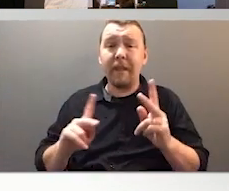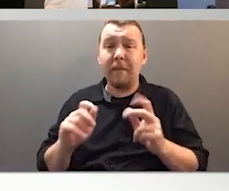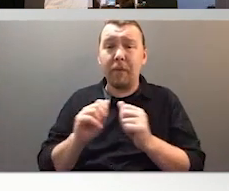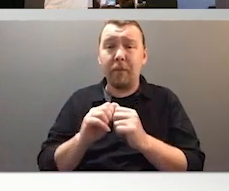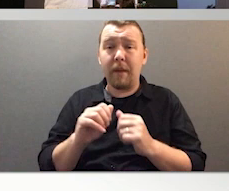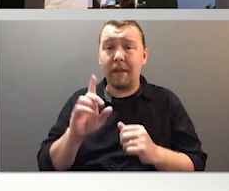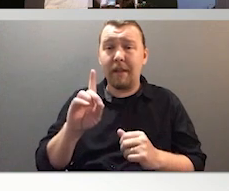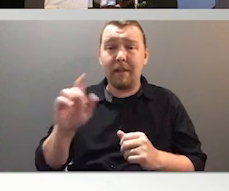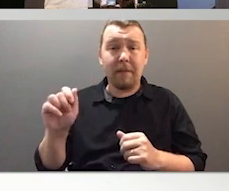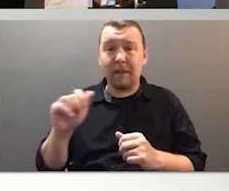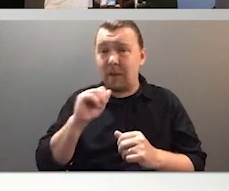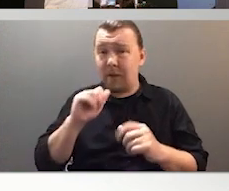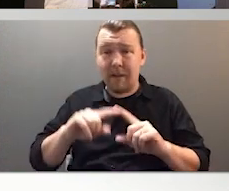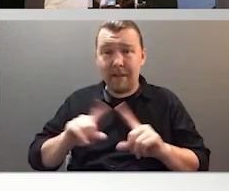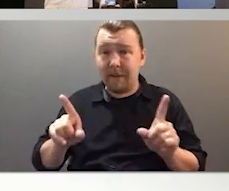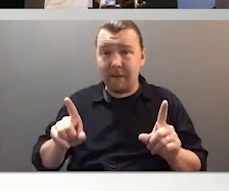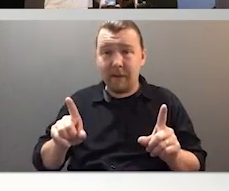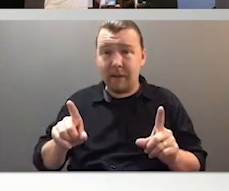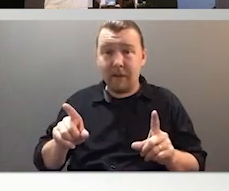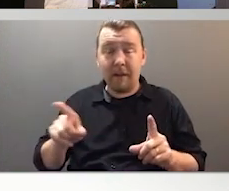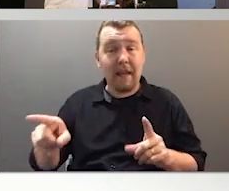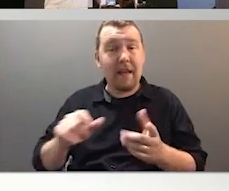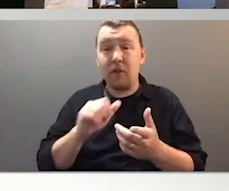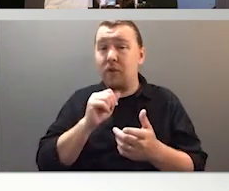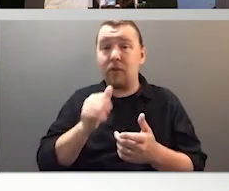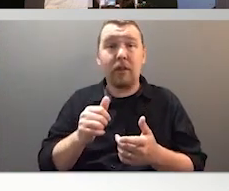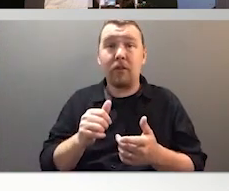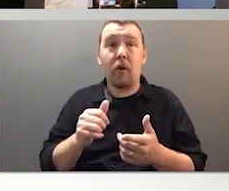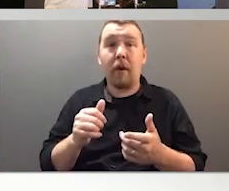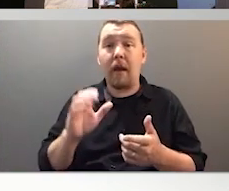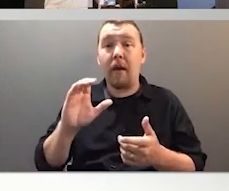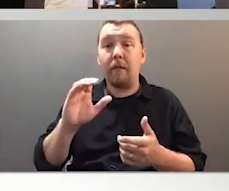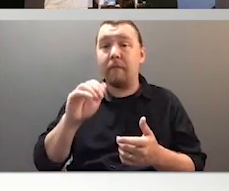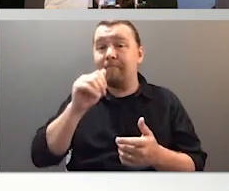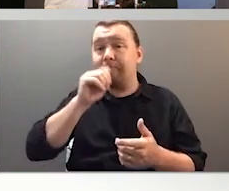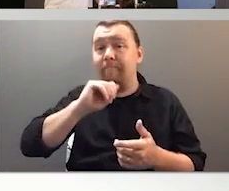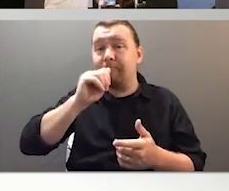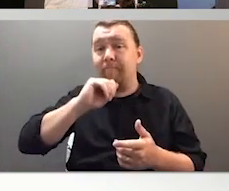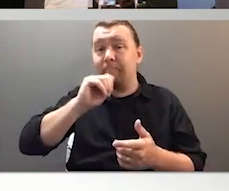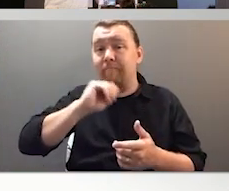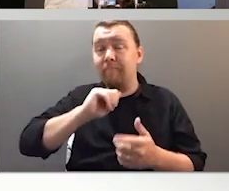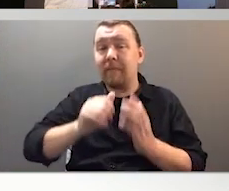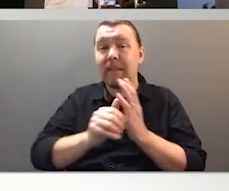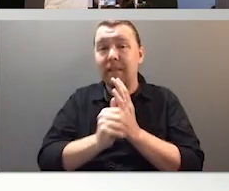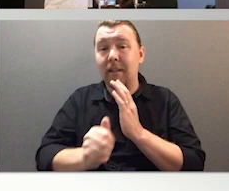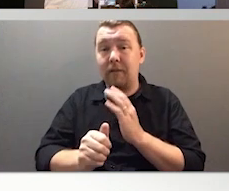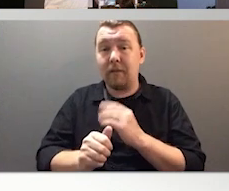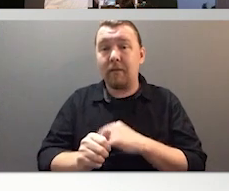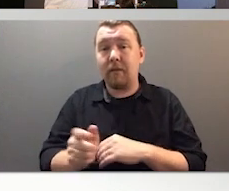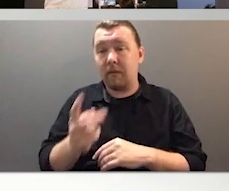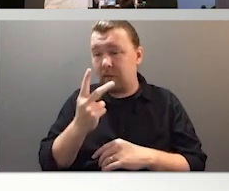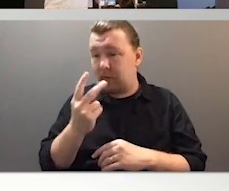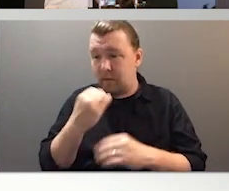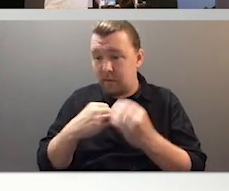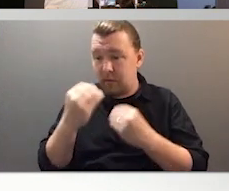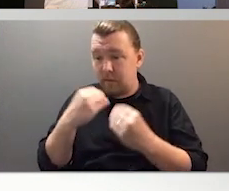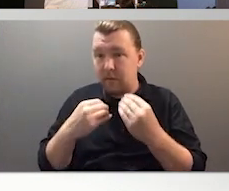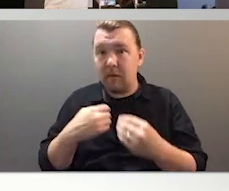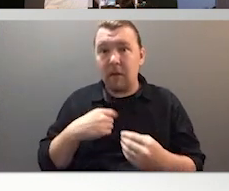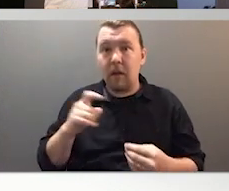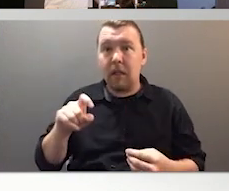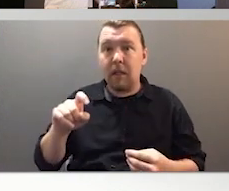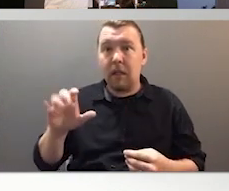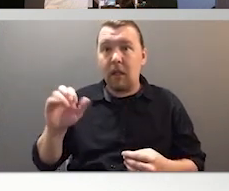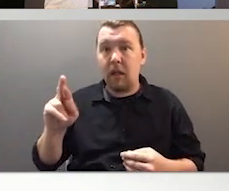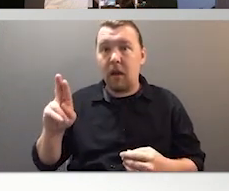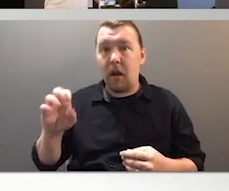those coping skills yet. So that's why you get some of this picky eating too. It's like, well, I want carbs, I need carbs, I need carbs, I need to